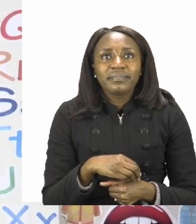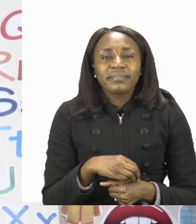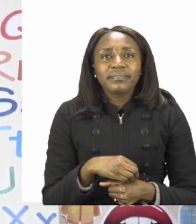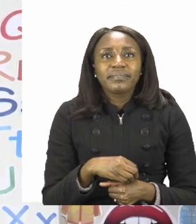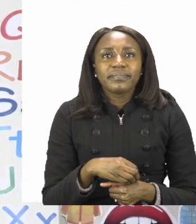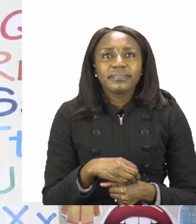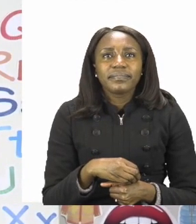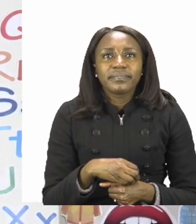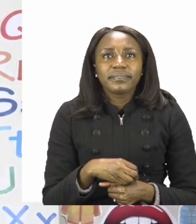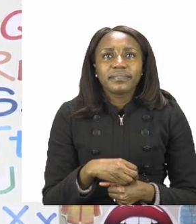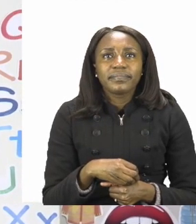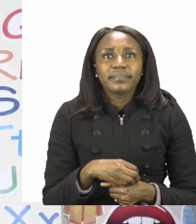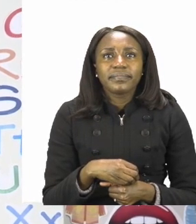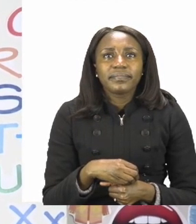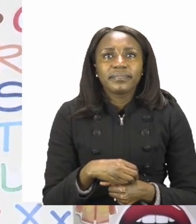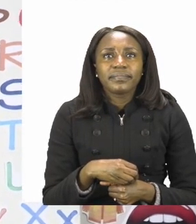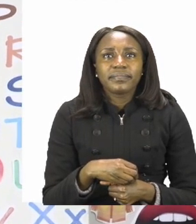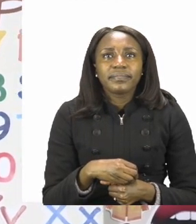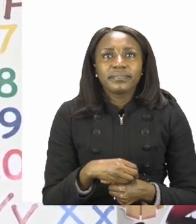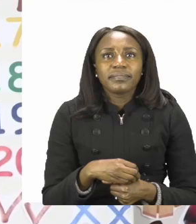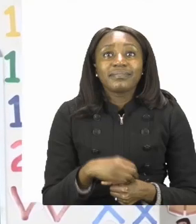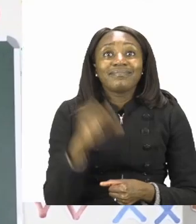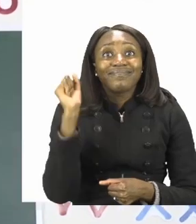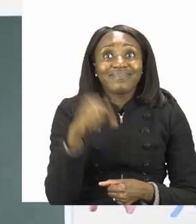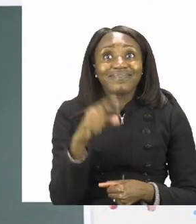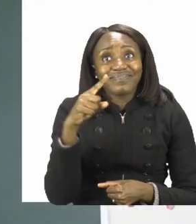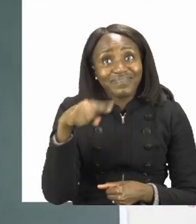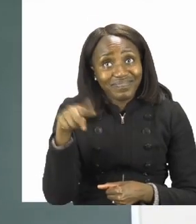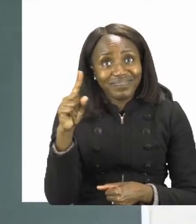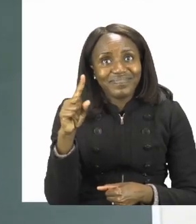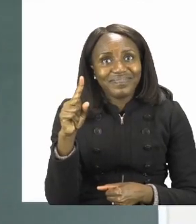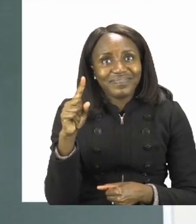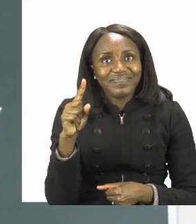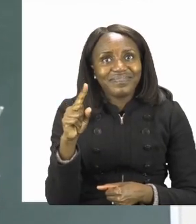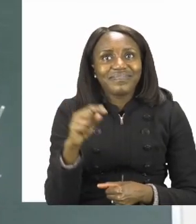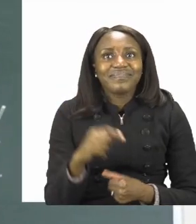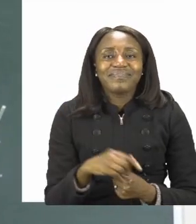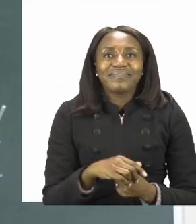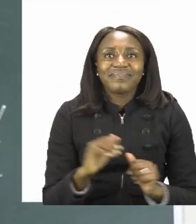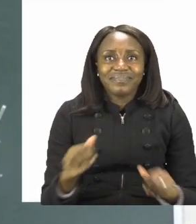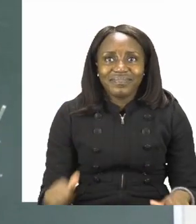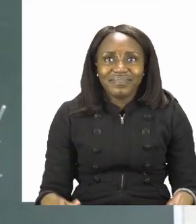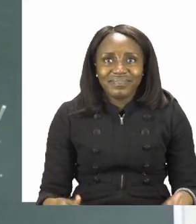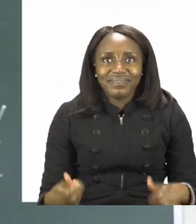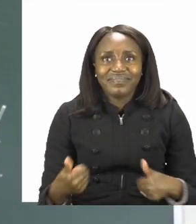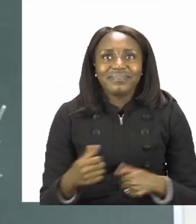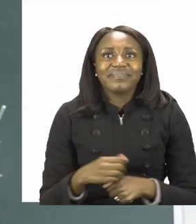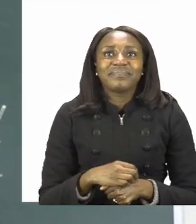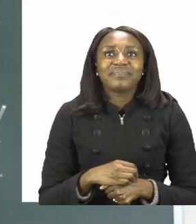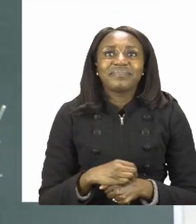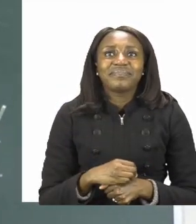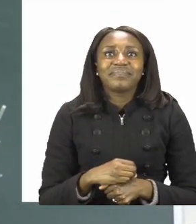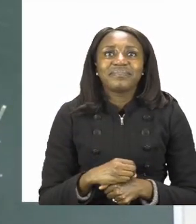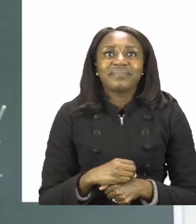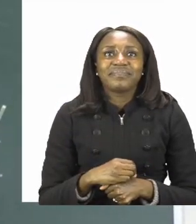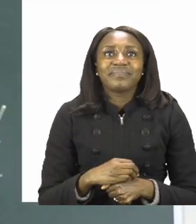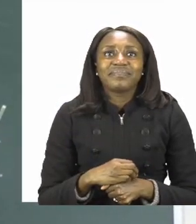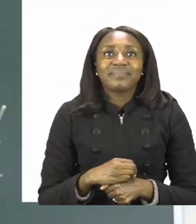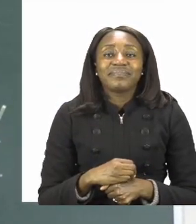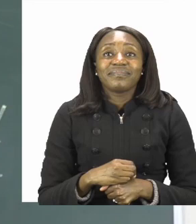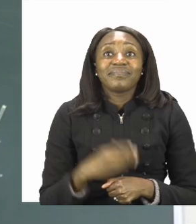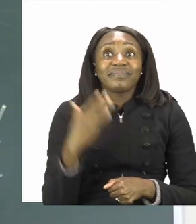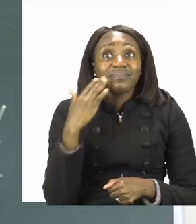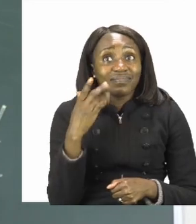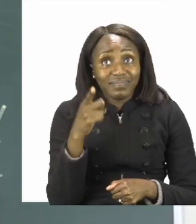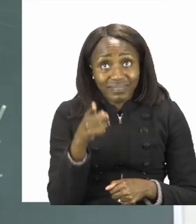going to go ahead and try. Yes, it is. This is the piece for the boy. So when you're